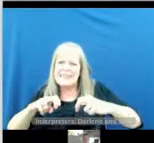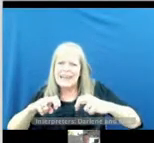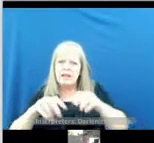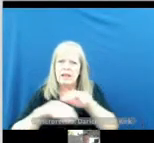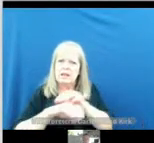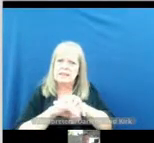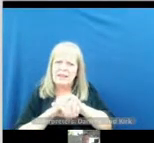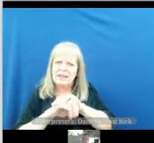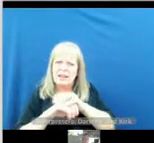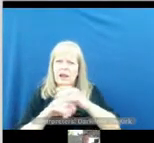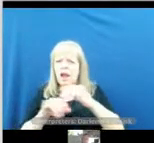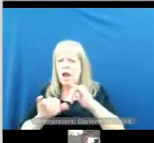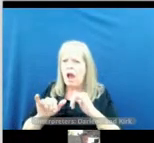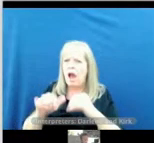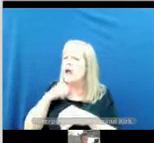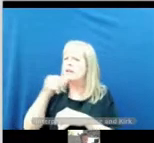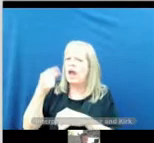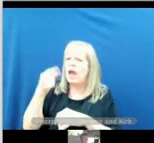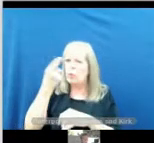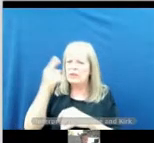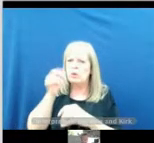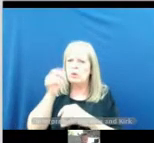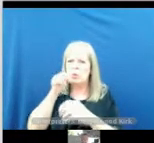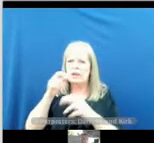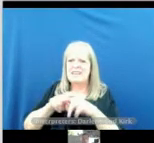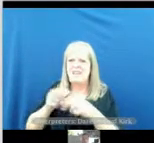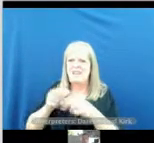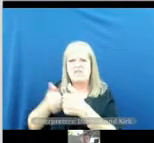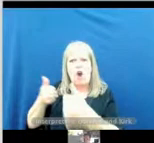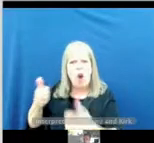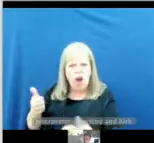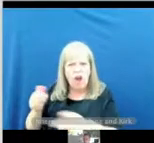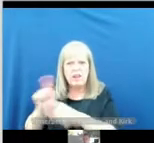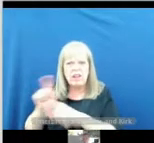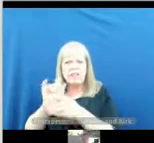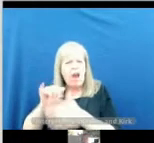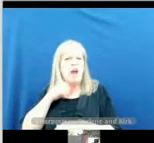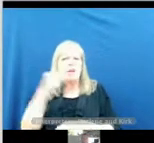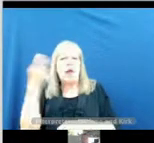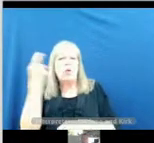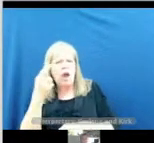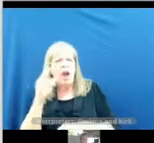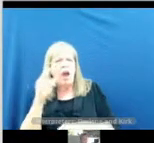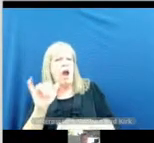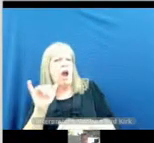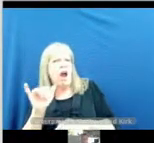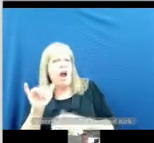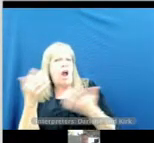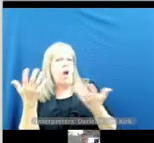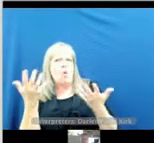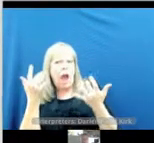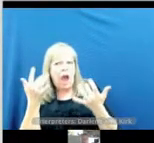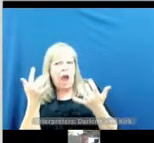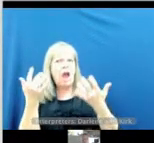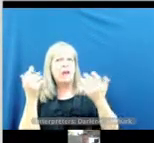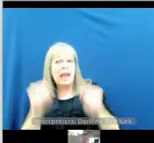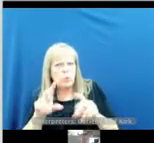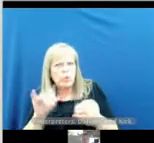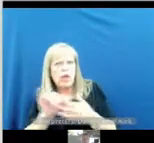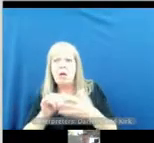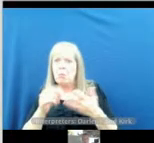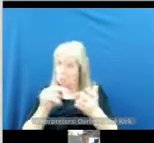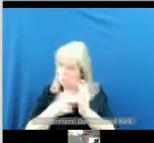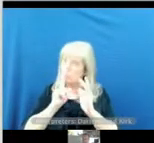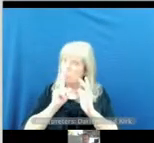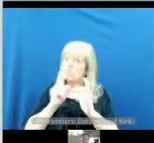thought that they would sit this far apart from each other. Why do you think that's possible? Why do you think that works?